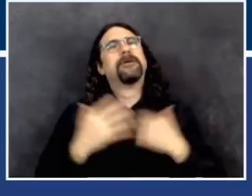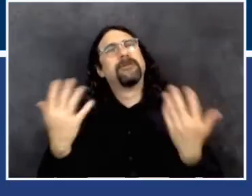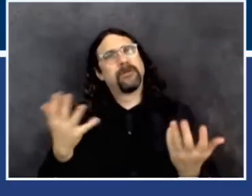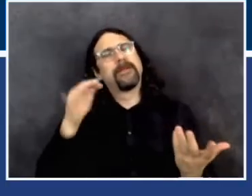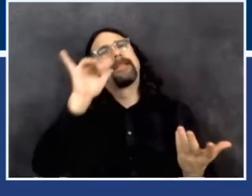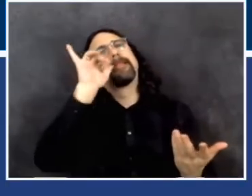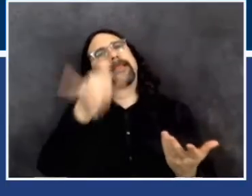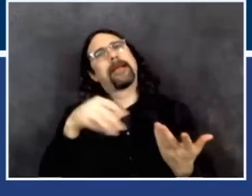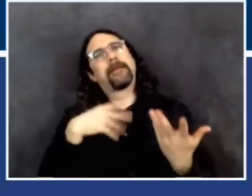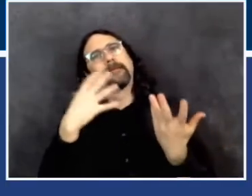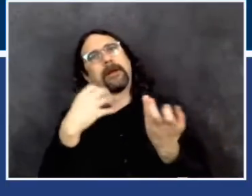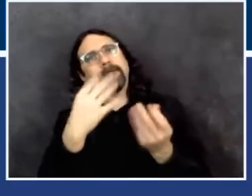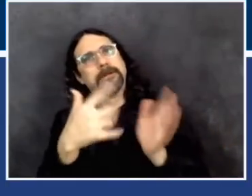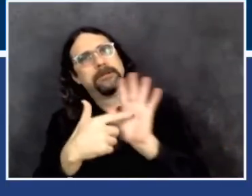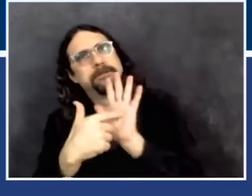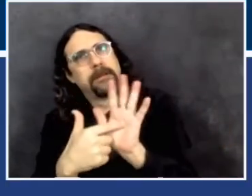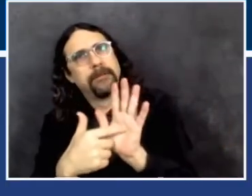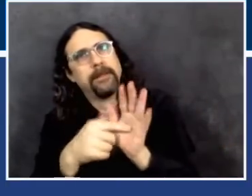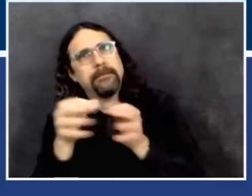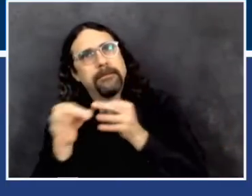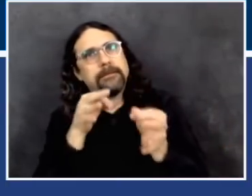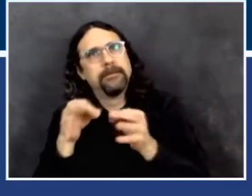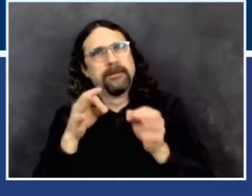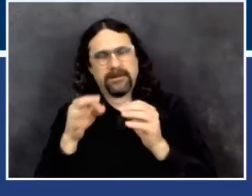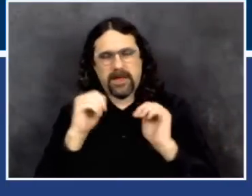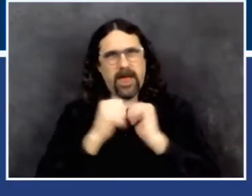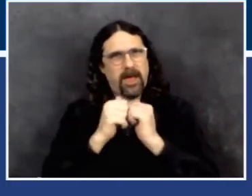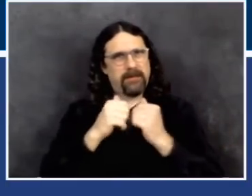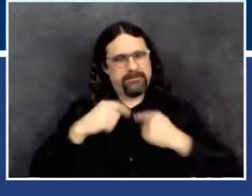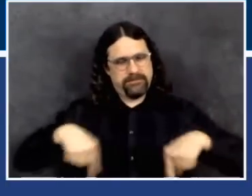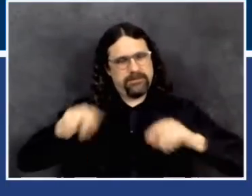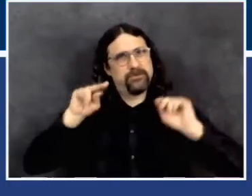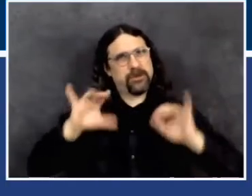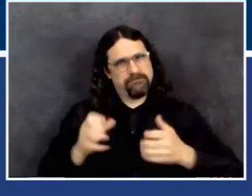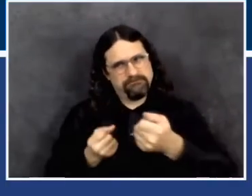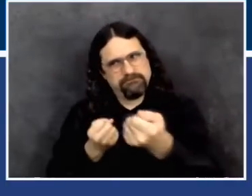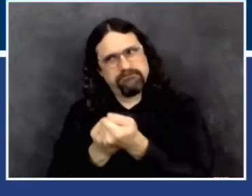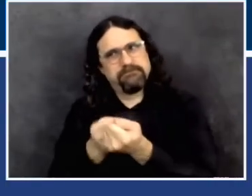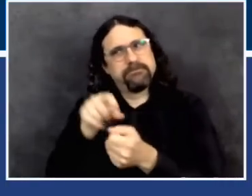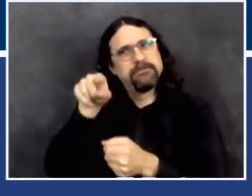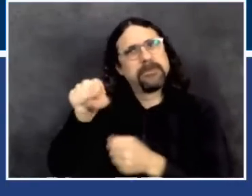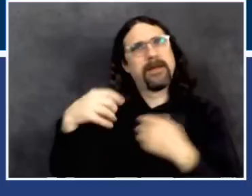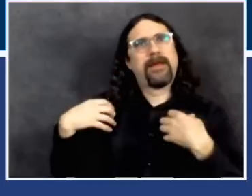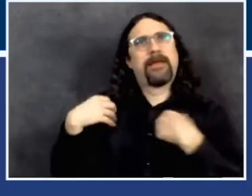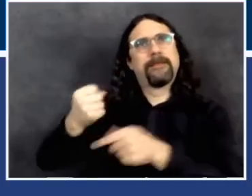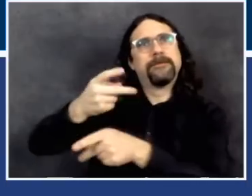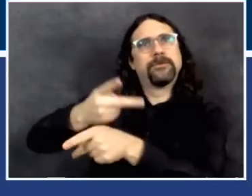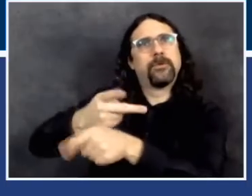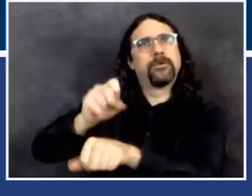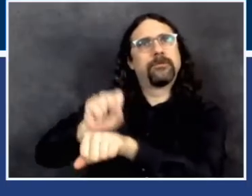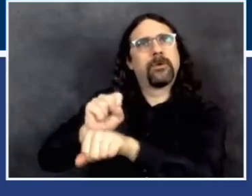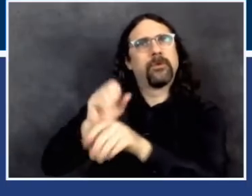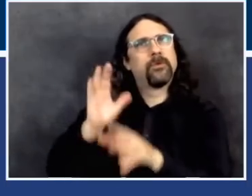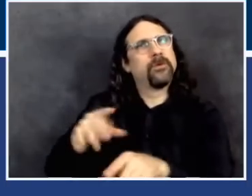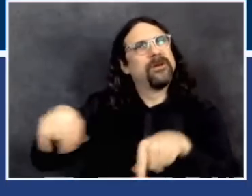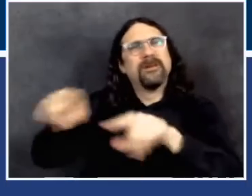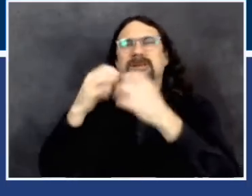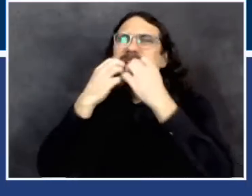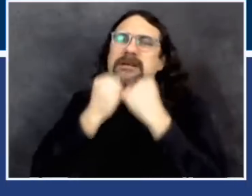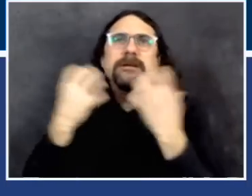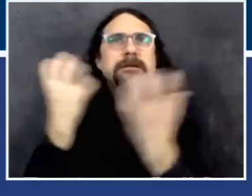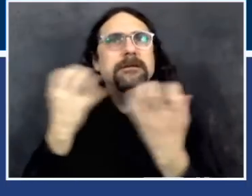something we can do additionally to support each other and protect each other. And in this case, it is